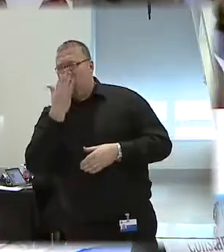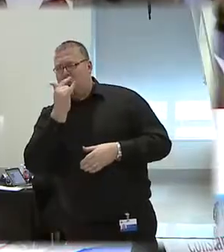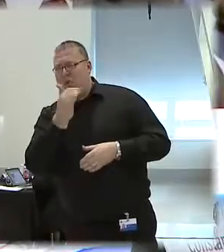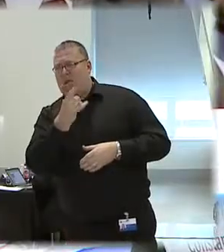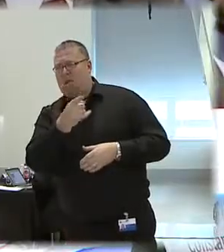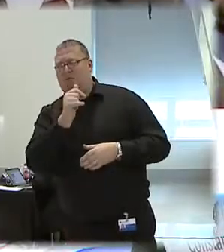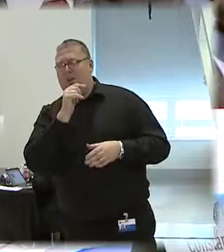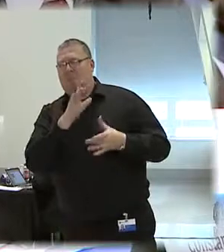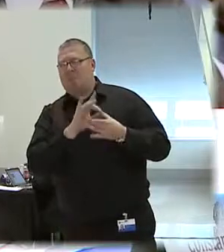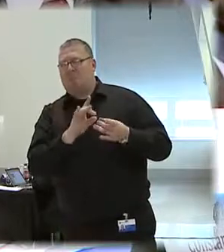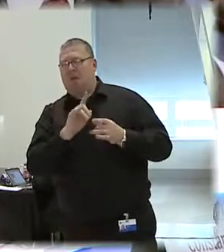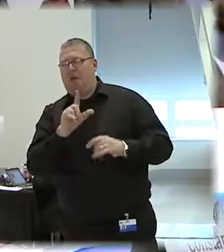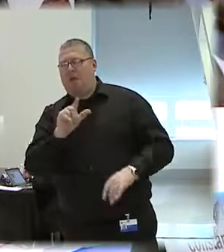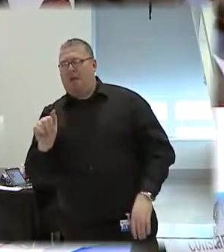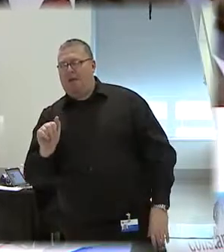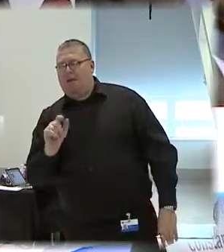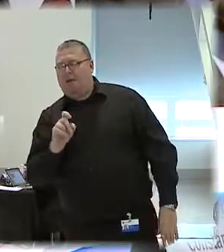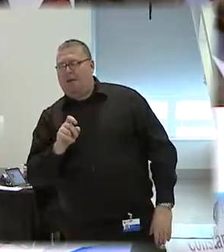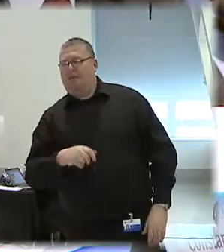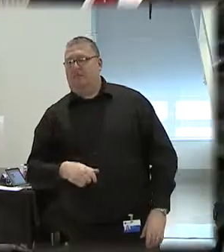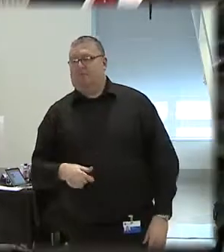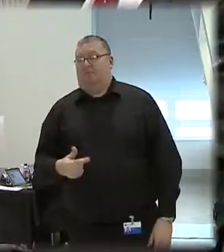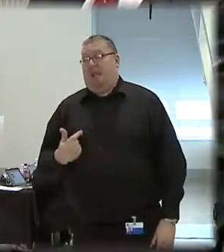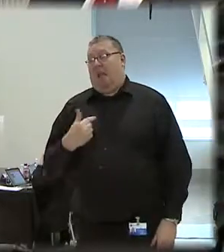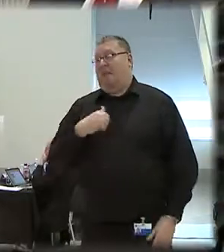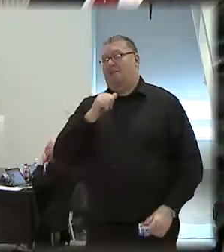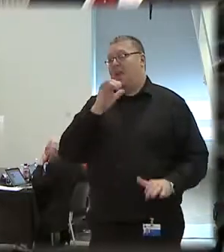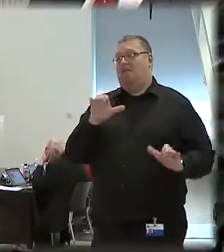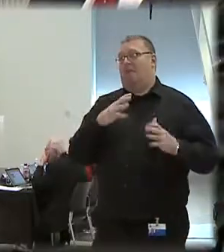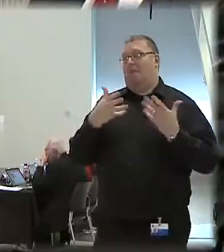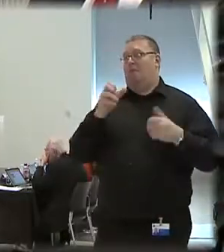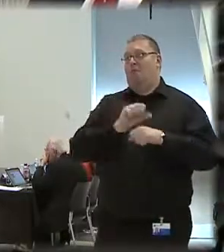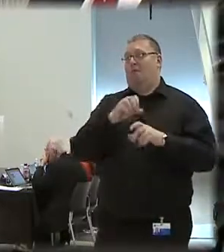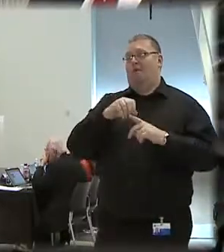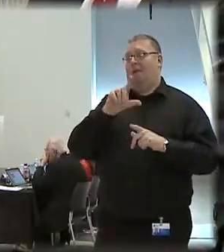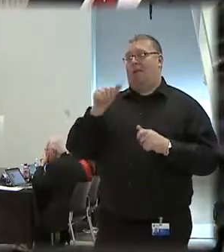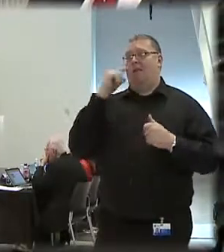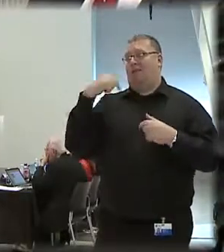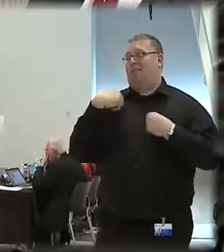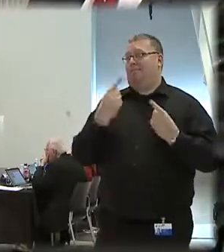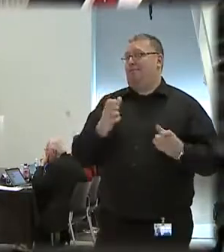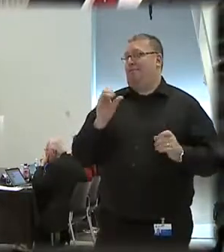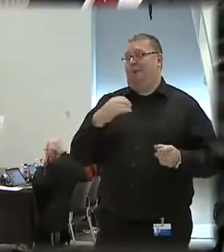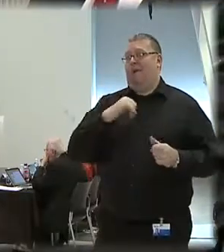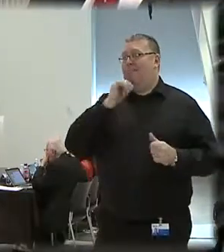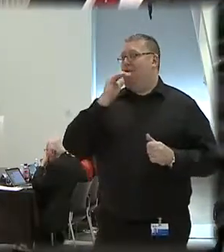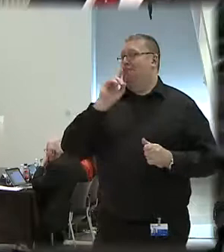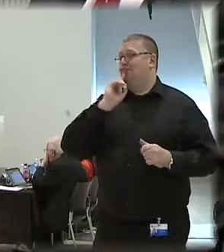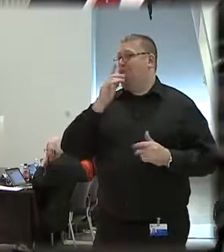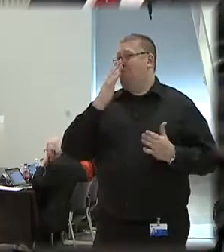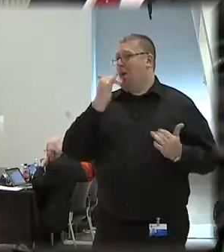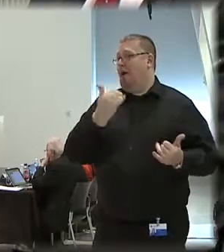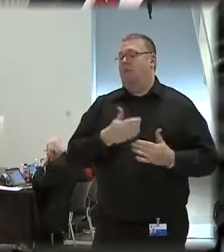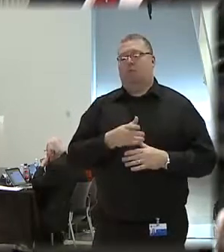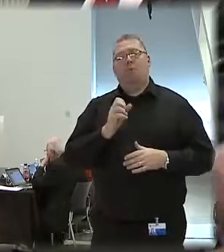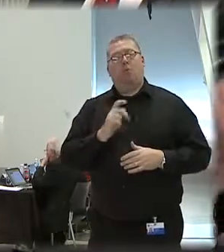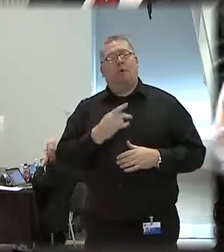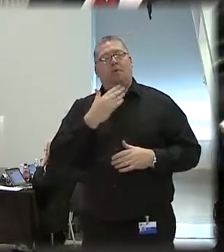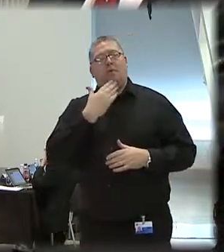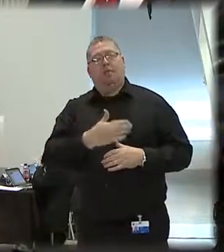LA? I haven't done work in LA for so long that I just don't know it well. Okay, thank